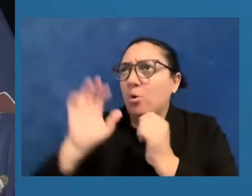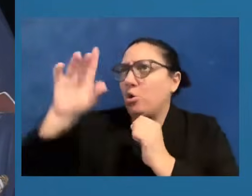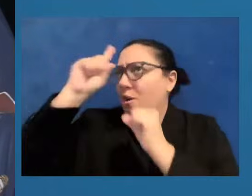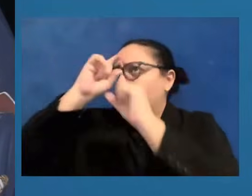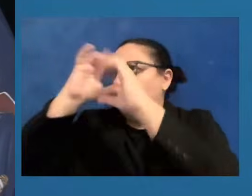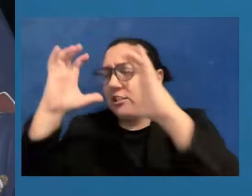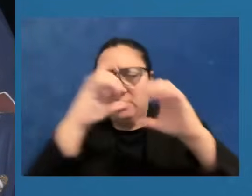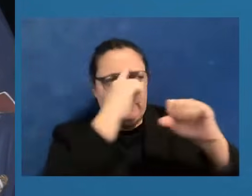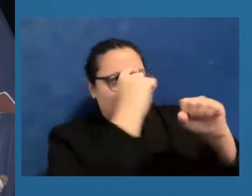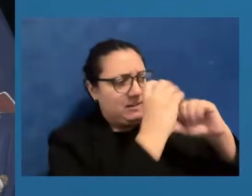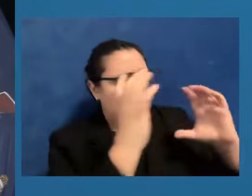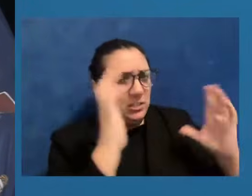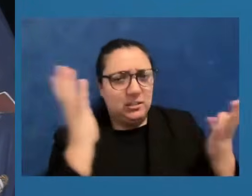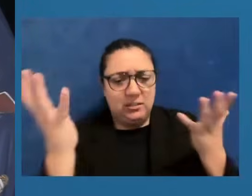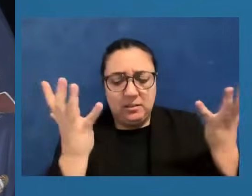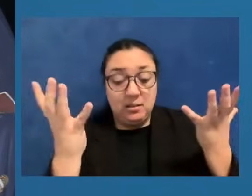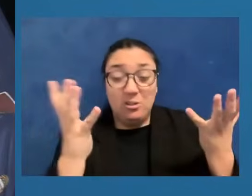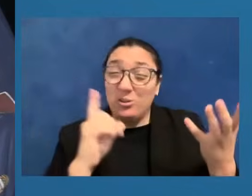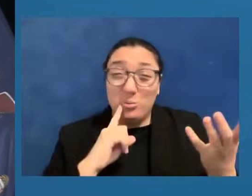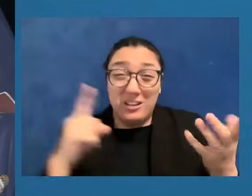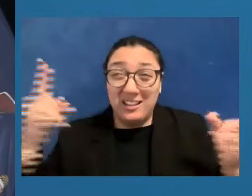was for more housing,